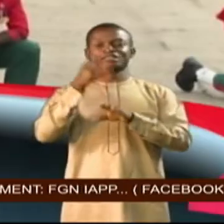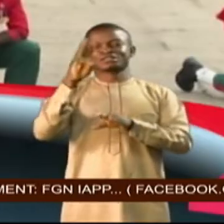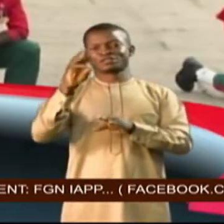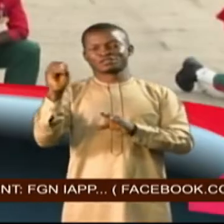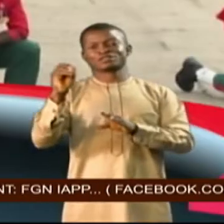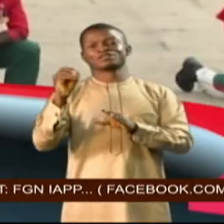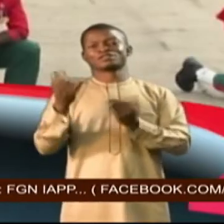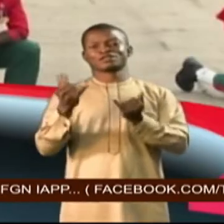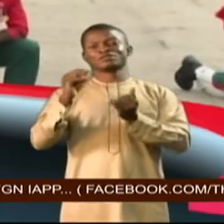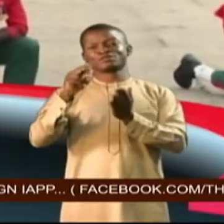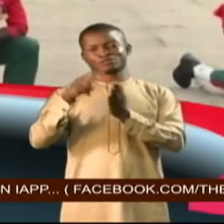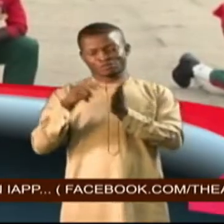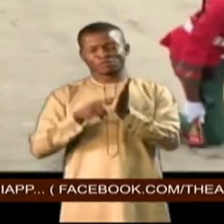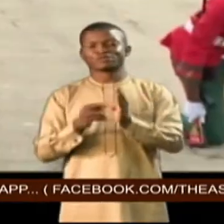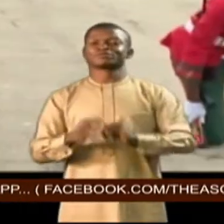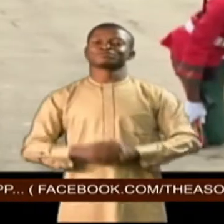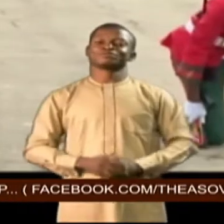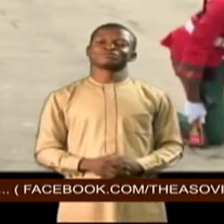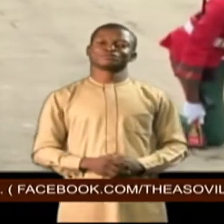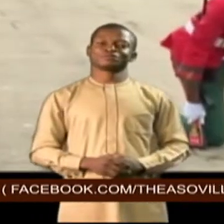Adiagbo reports.